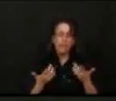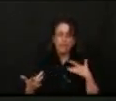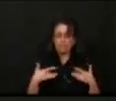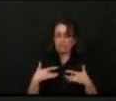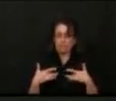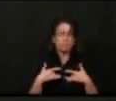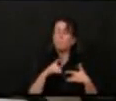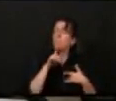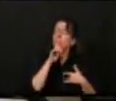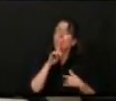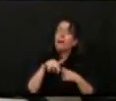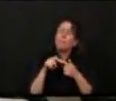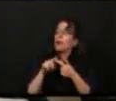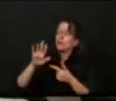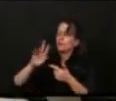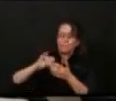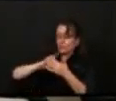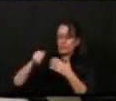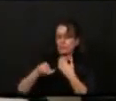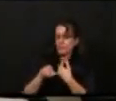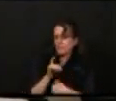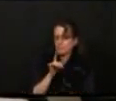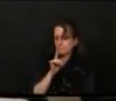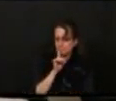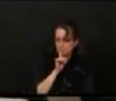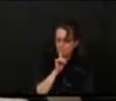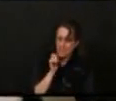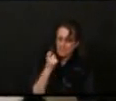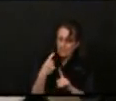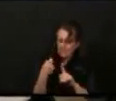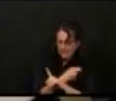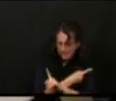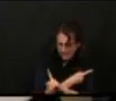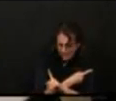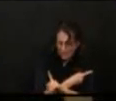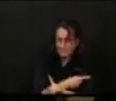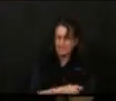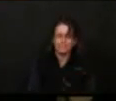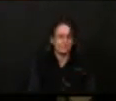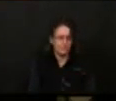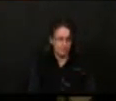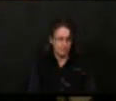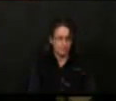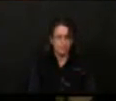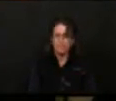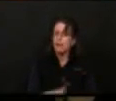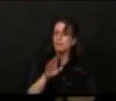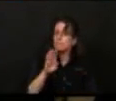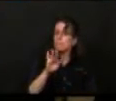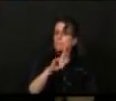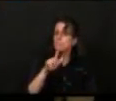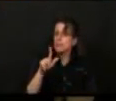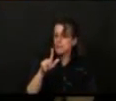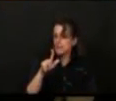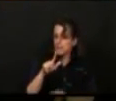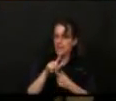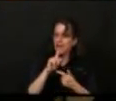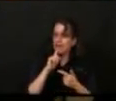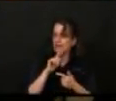nothing about this, you know. So that's why I'm gonna talk to. I talked to Jill the other day, and I want to set up a